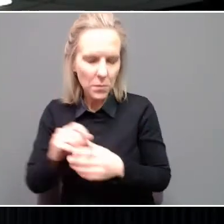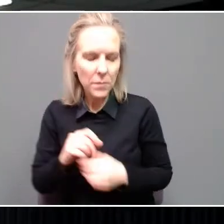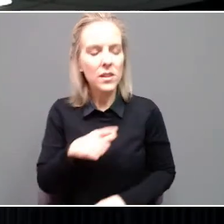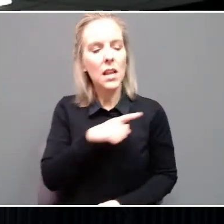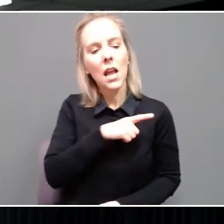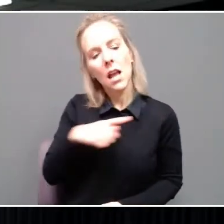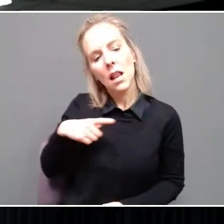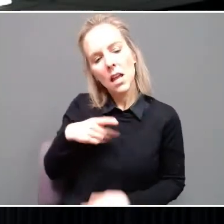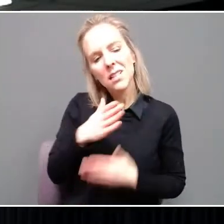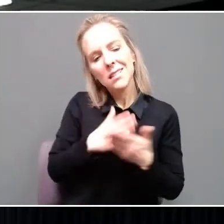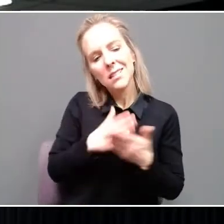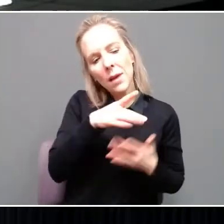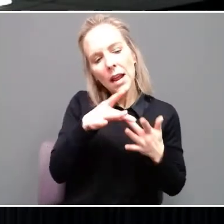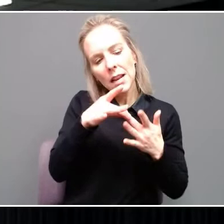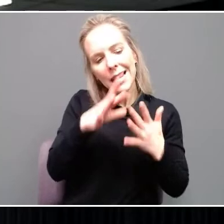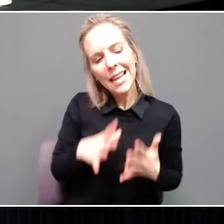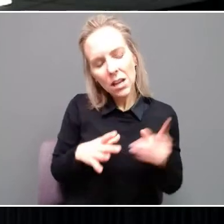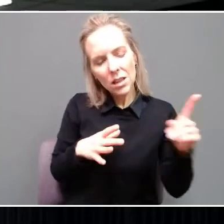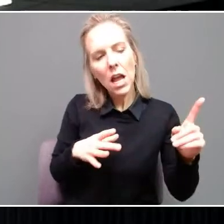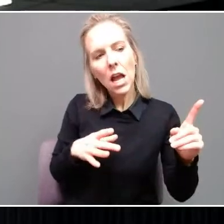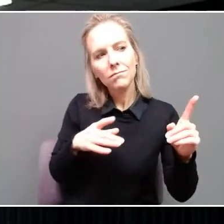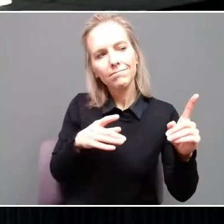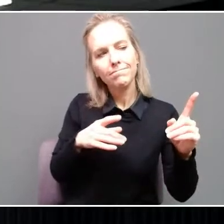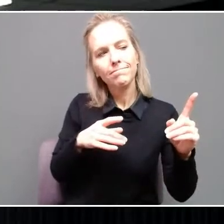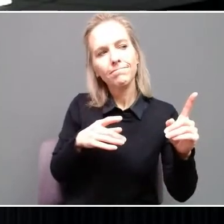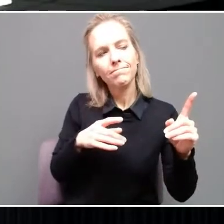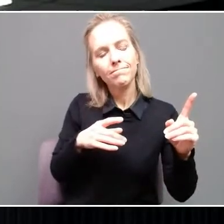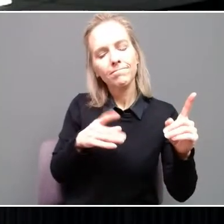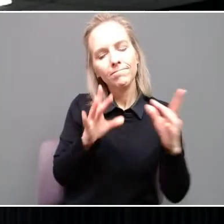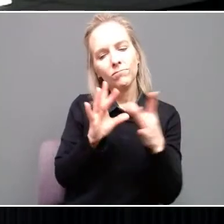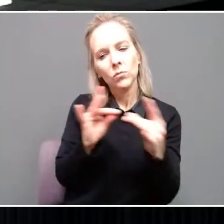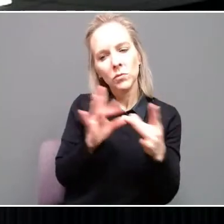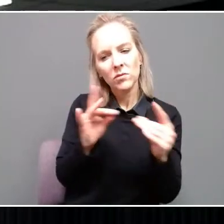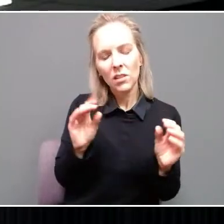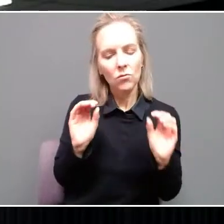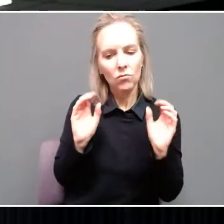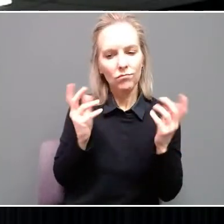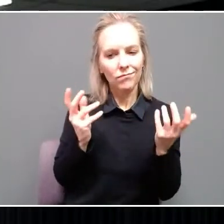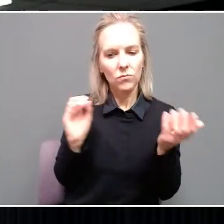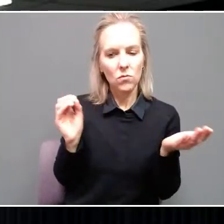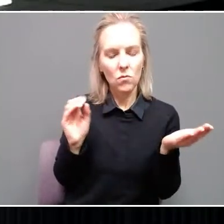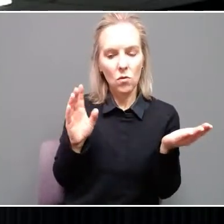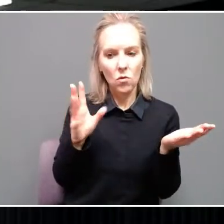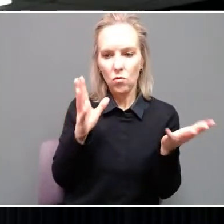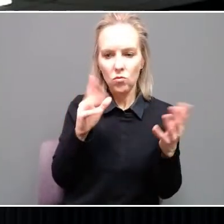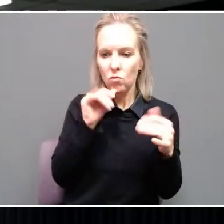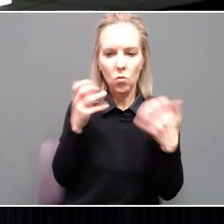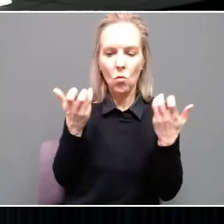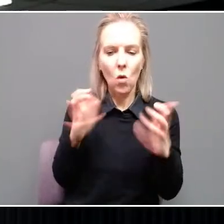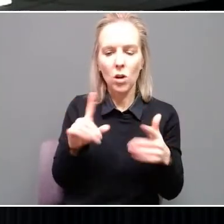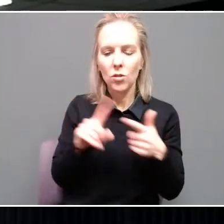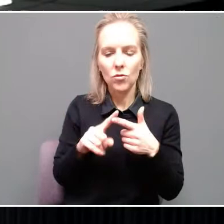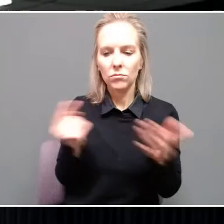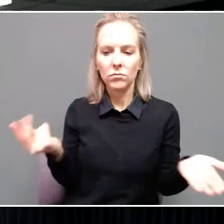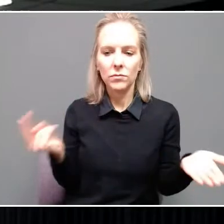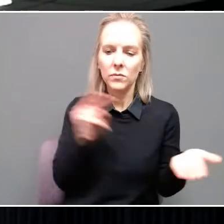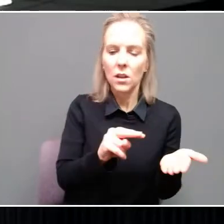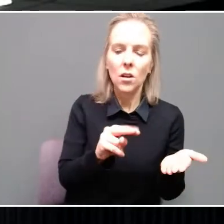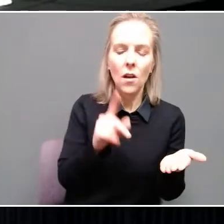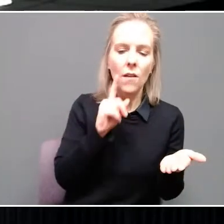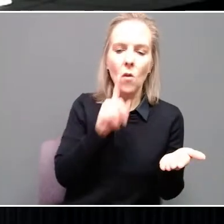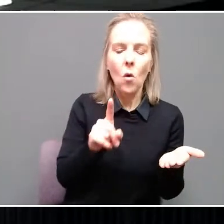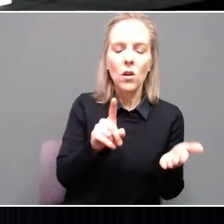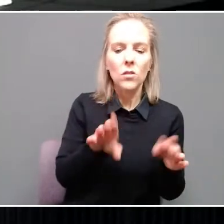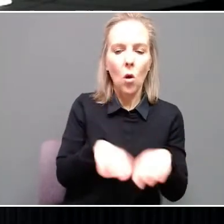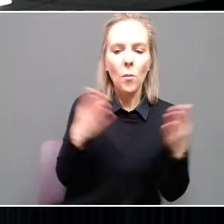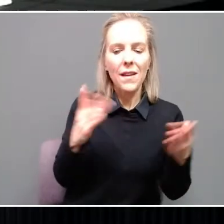in the legislature have indicated they have no desire to reopen the budget in a non-budget year. How do